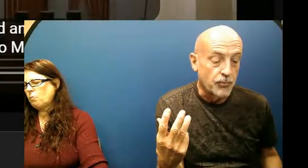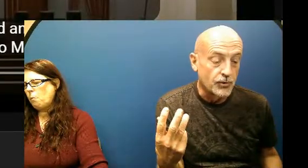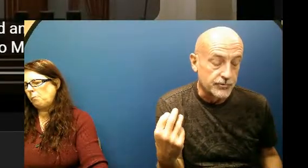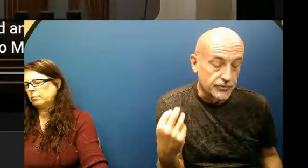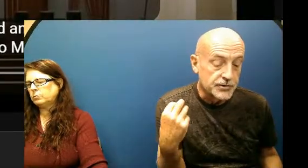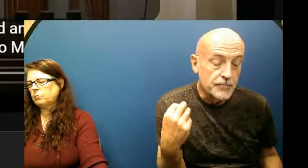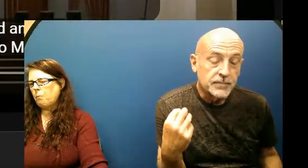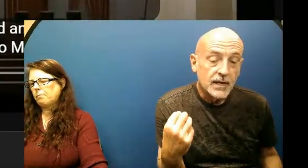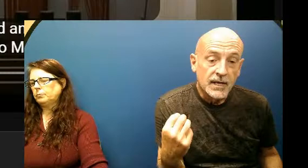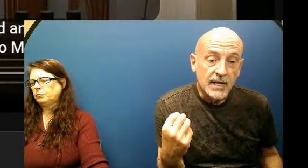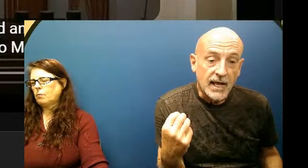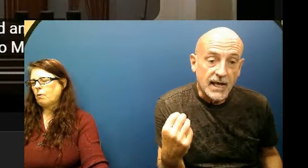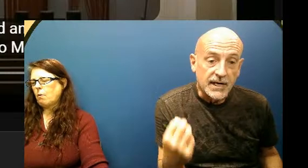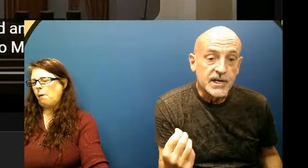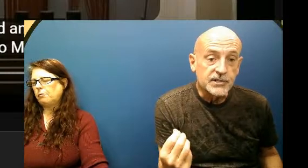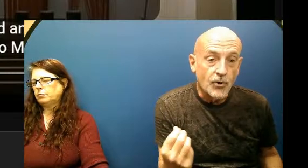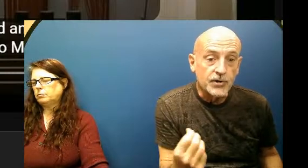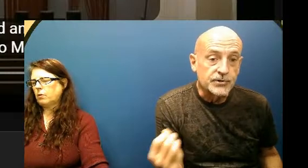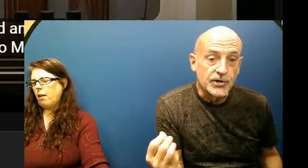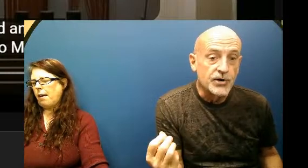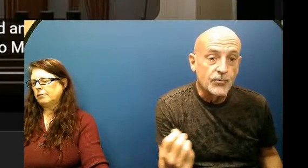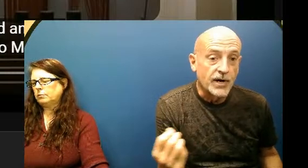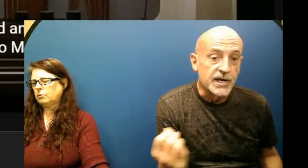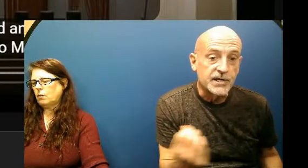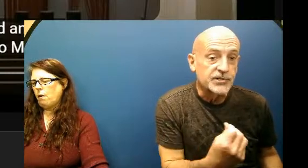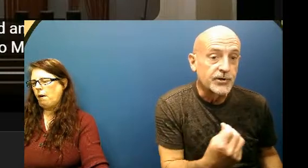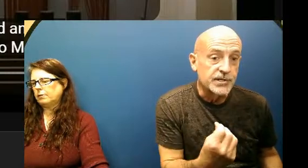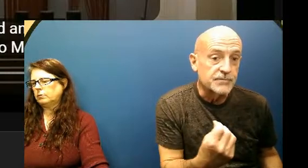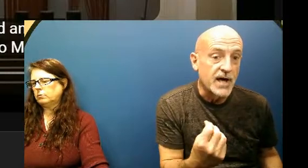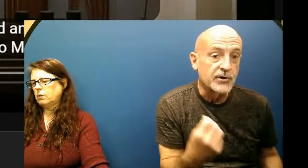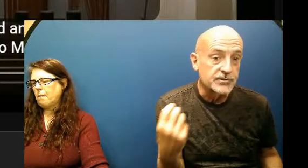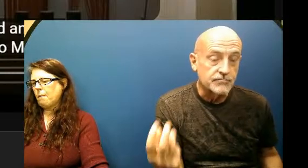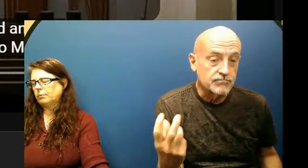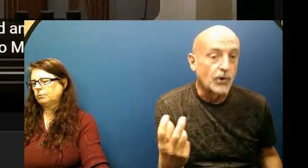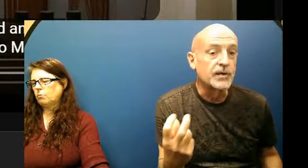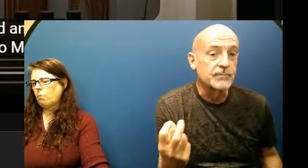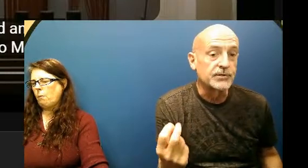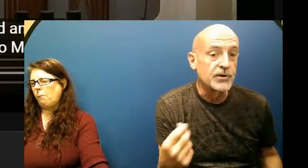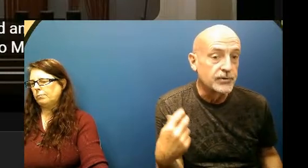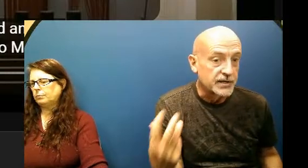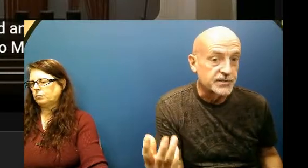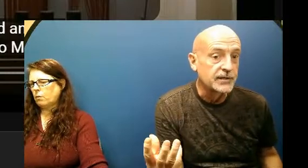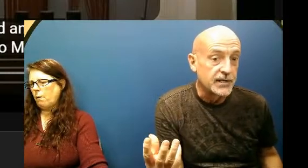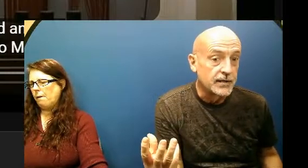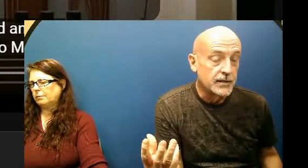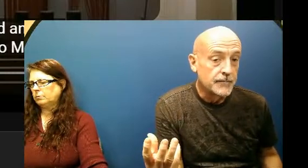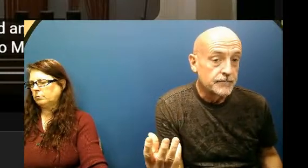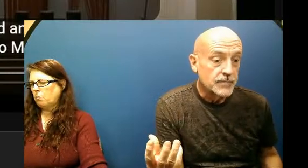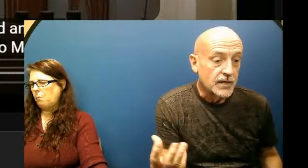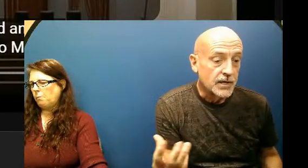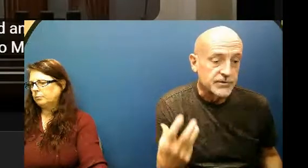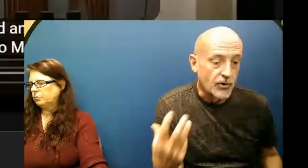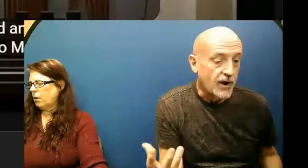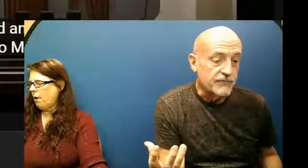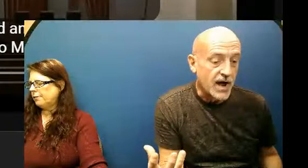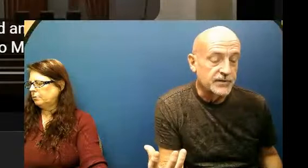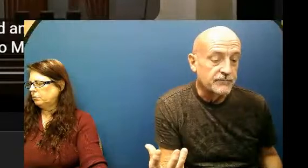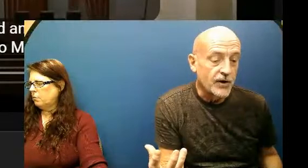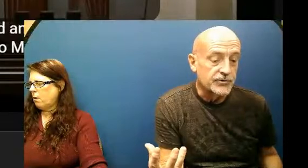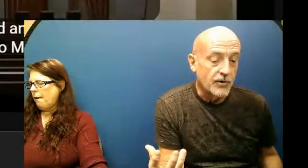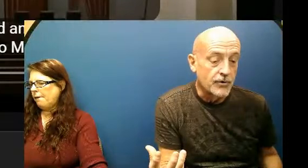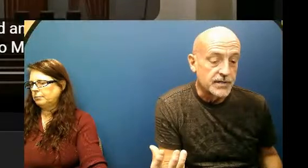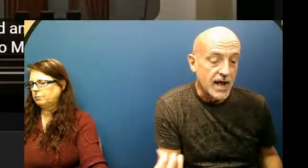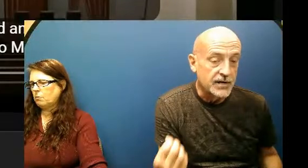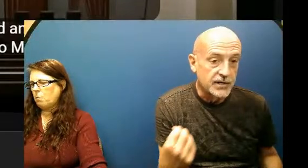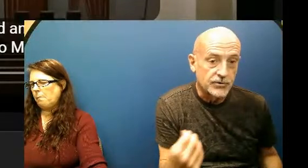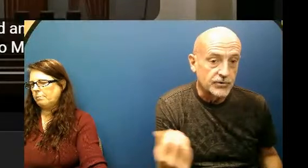rules, reporting rules. And he is going to do what he considers his betters told him to do, like Scalia. And so if our founding